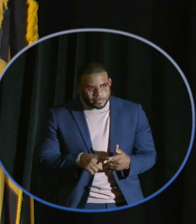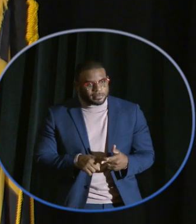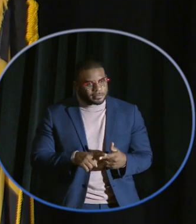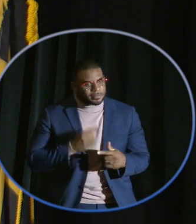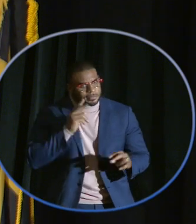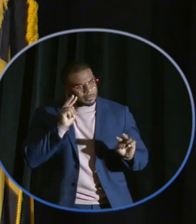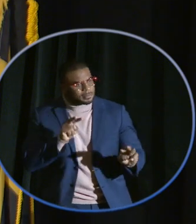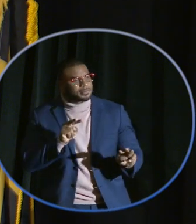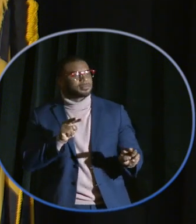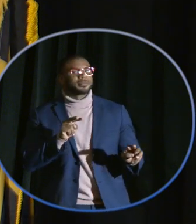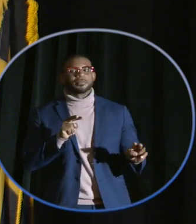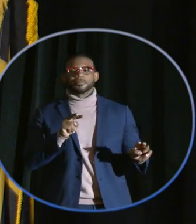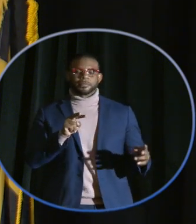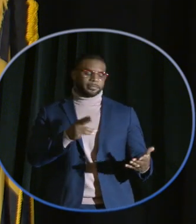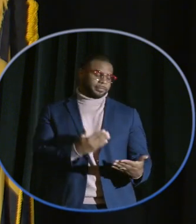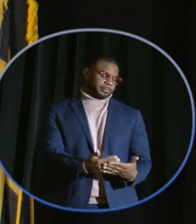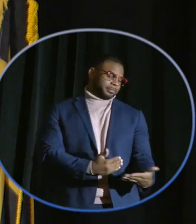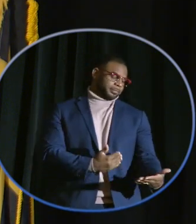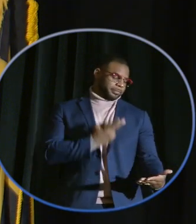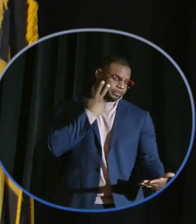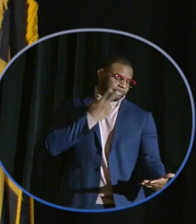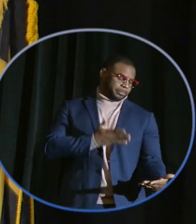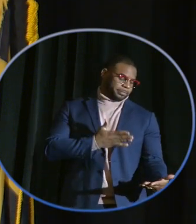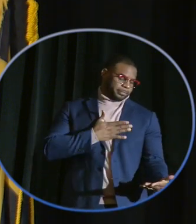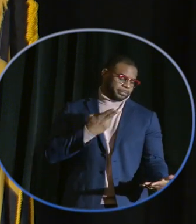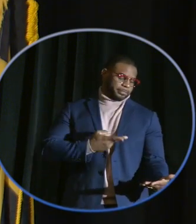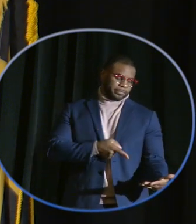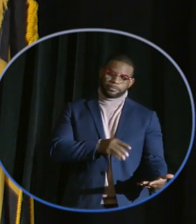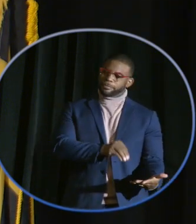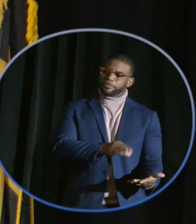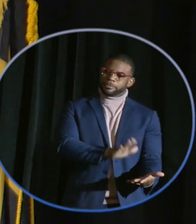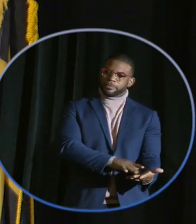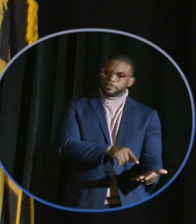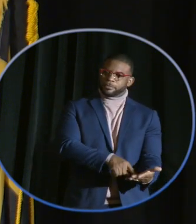I looked and I saw that